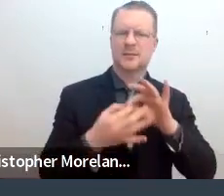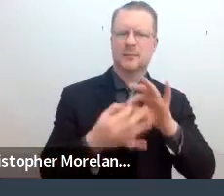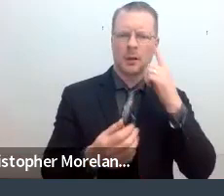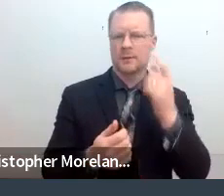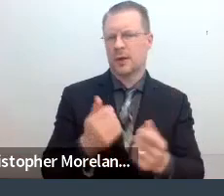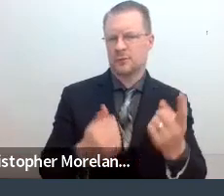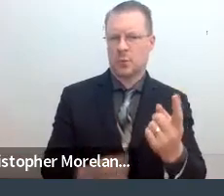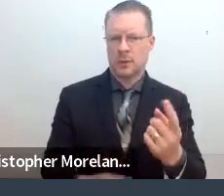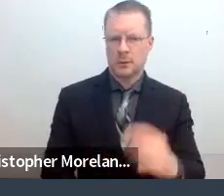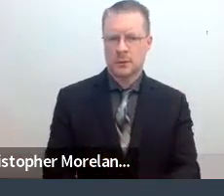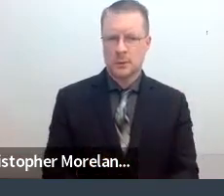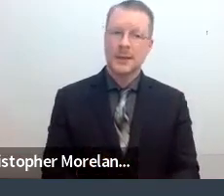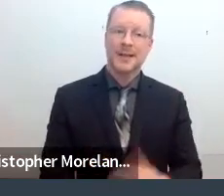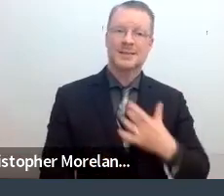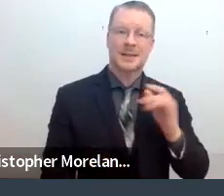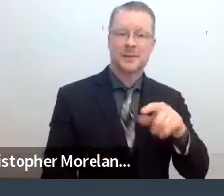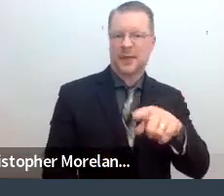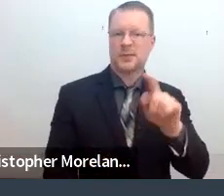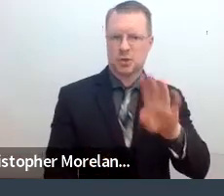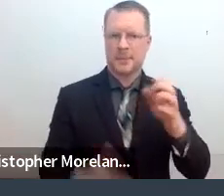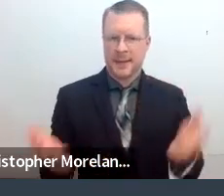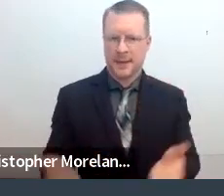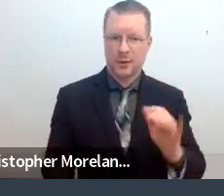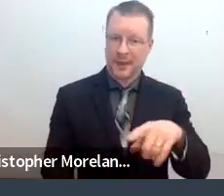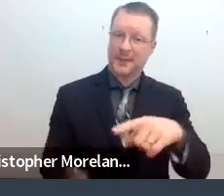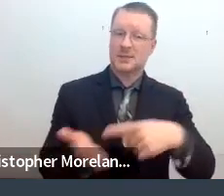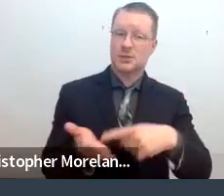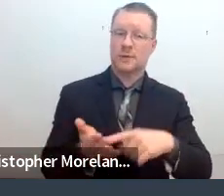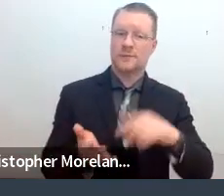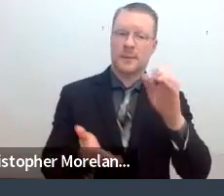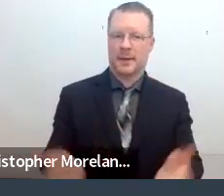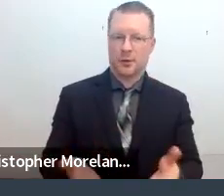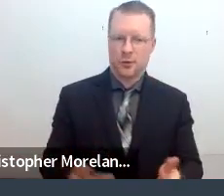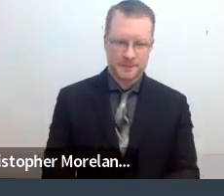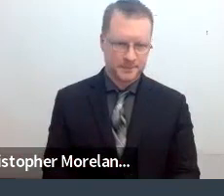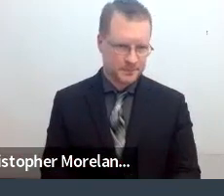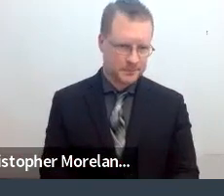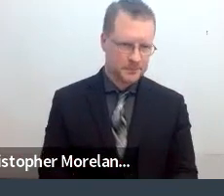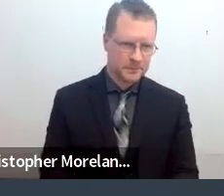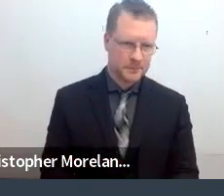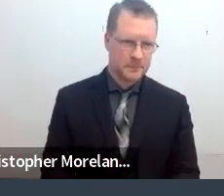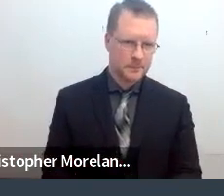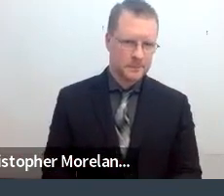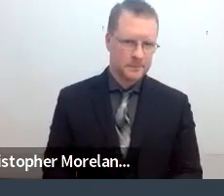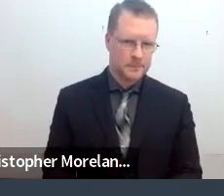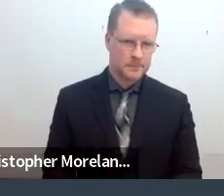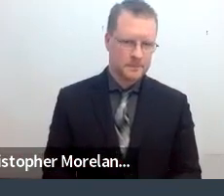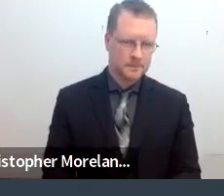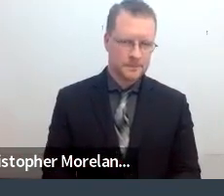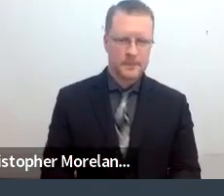need to foster inclusion and a sense of belonging for everyone, and a sense that you should be here, you deserve to be